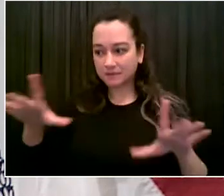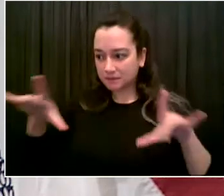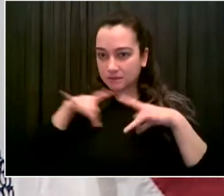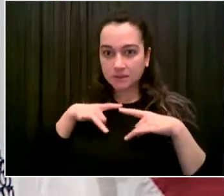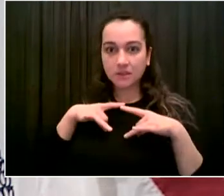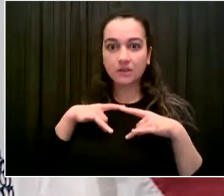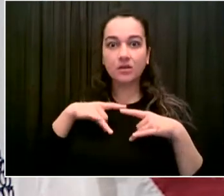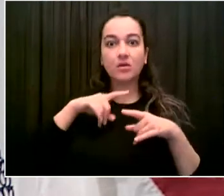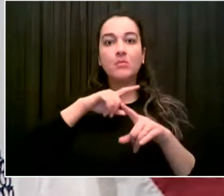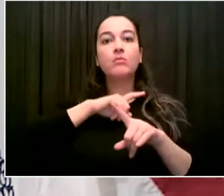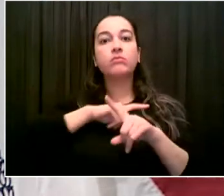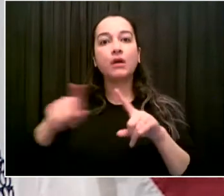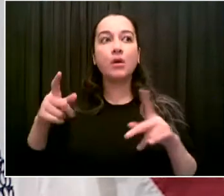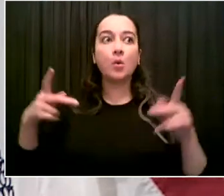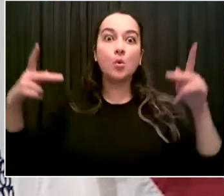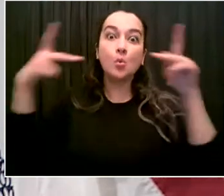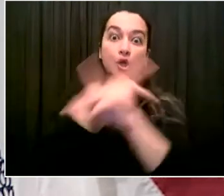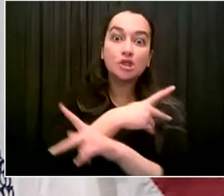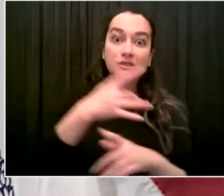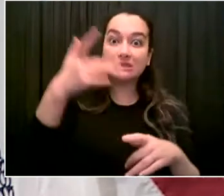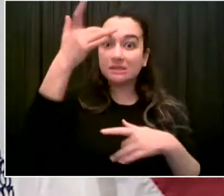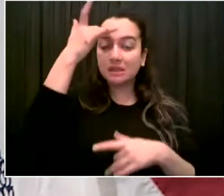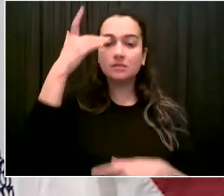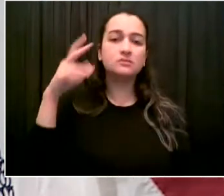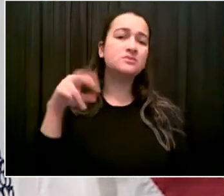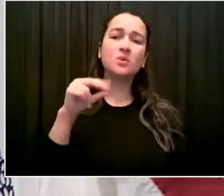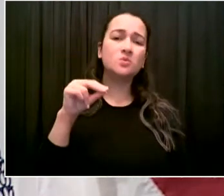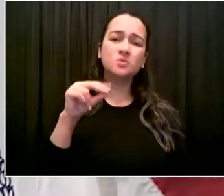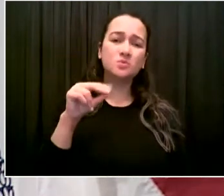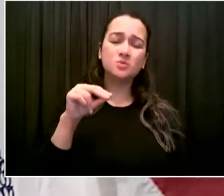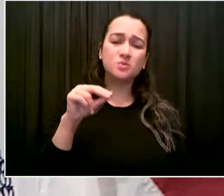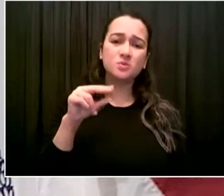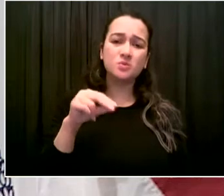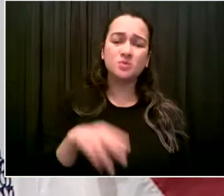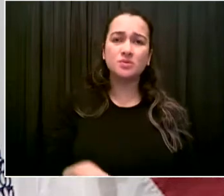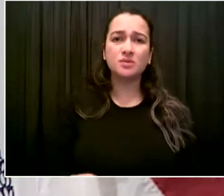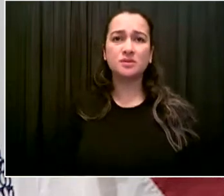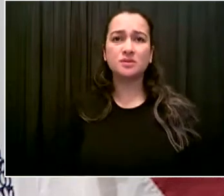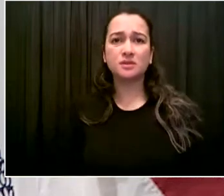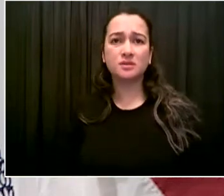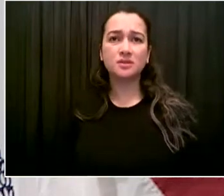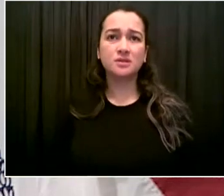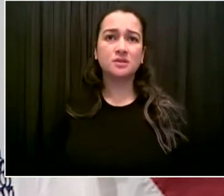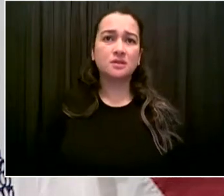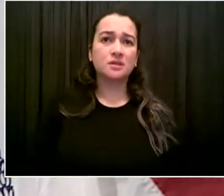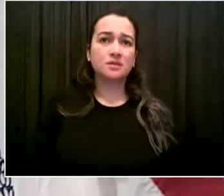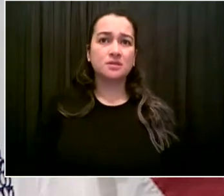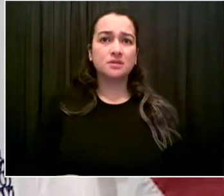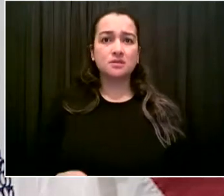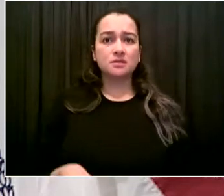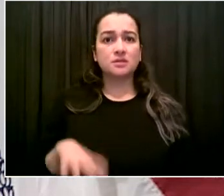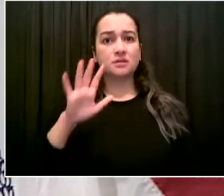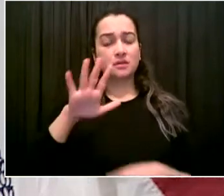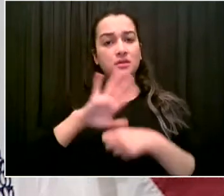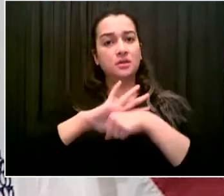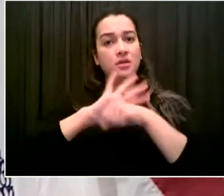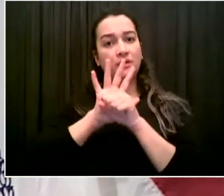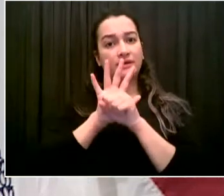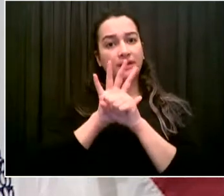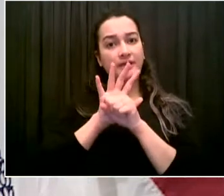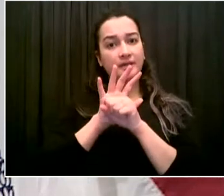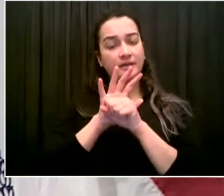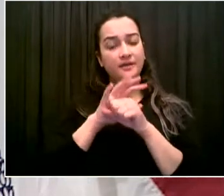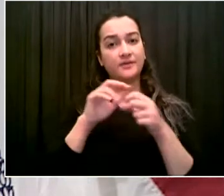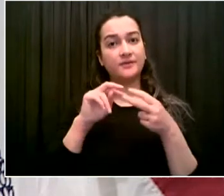it's about demystifying the variants, not letting people see more in them than there is, but constantly updating as we get new information. Dr.